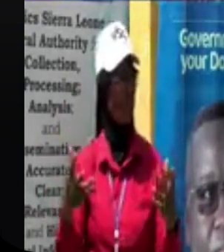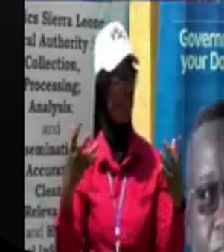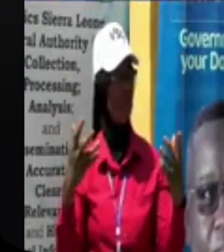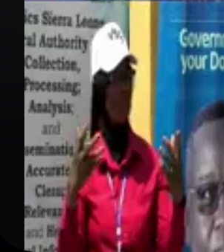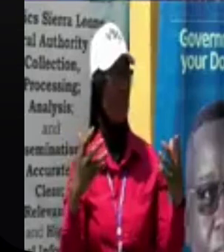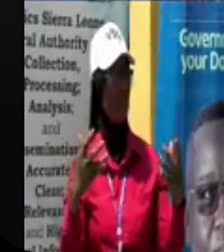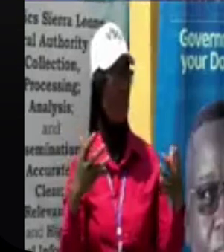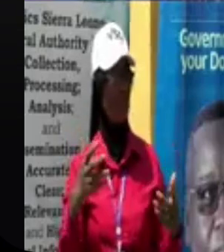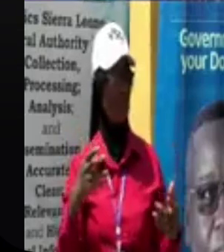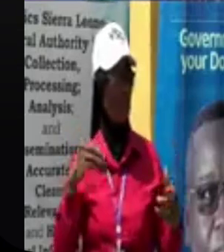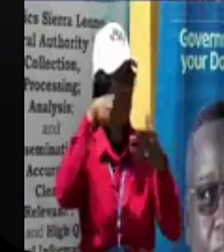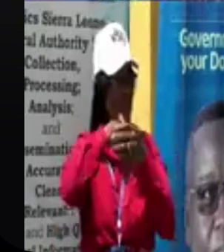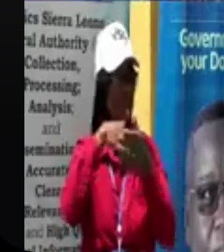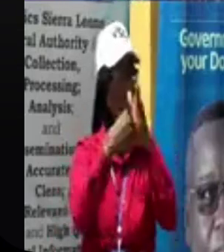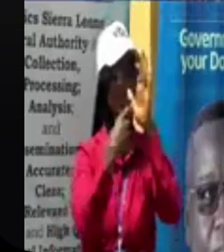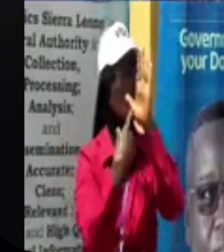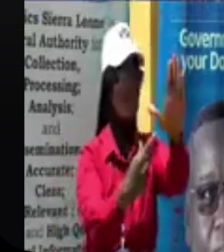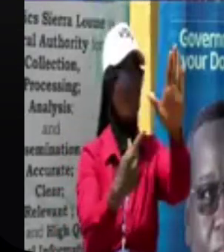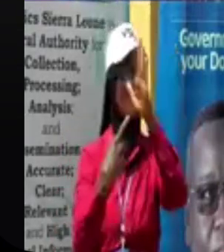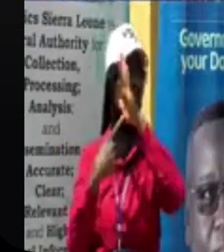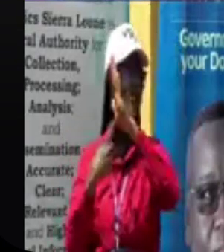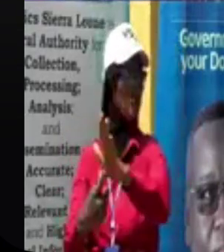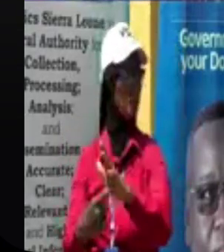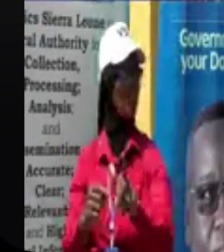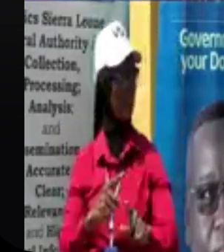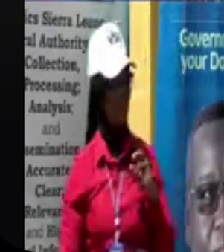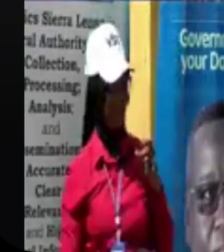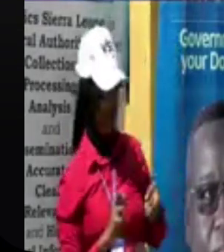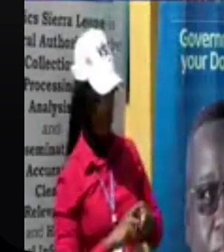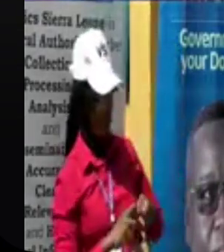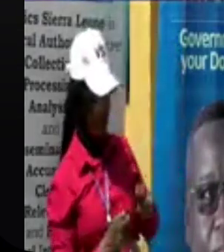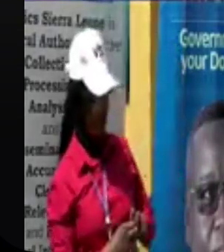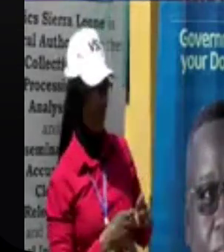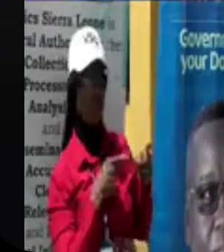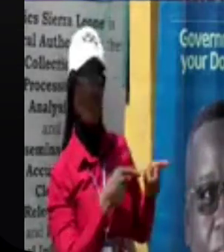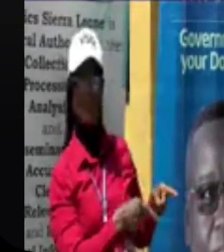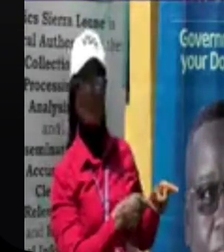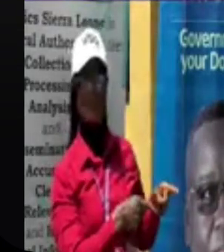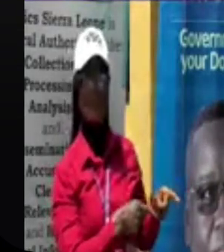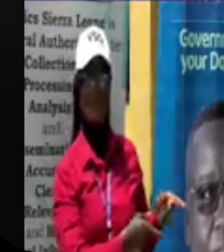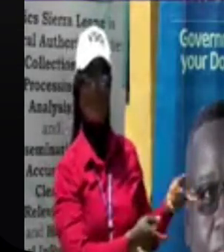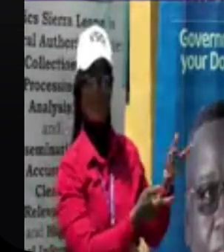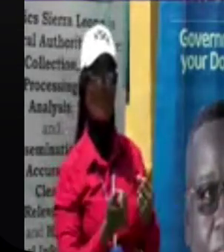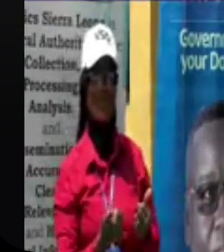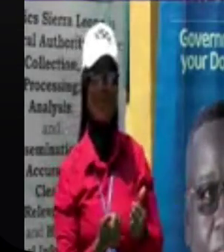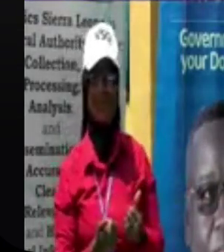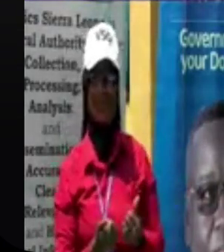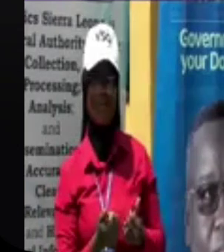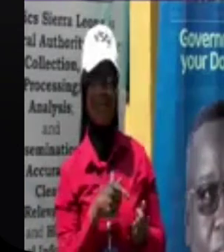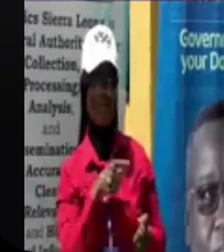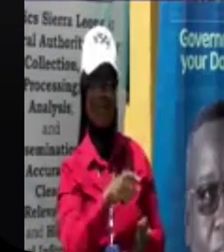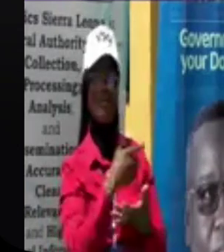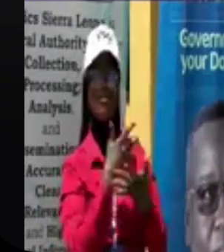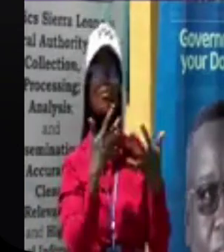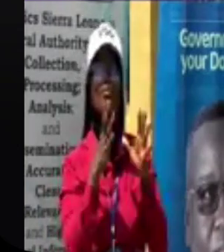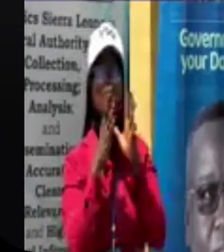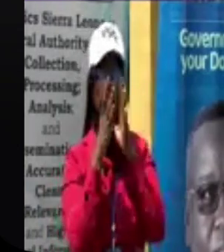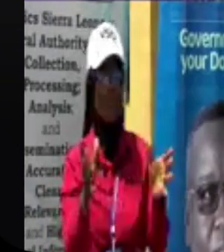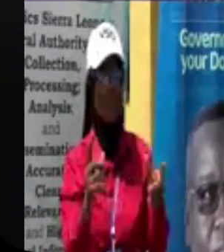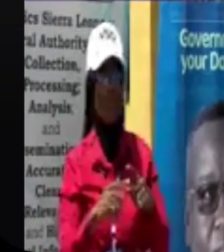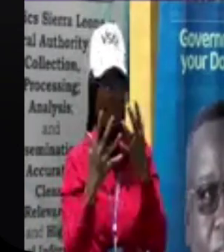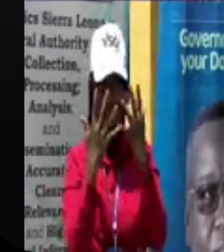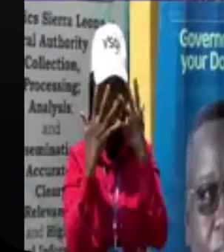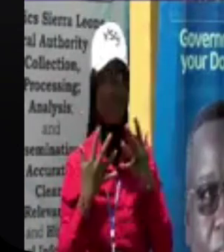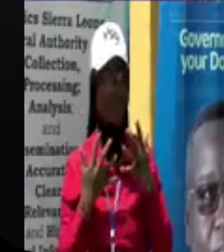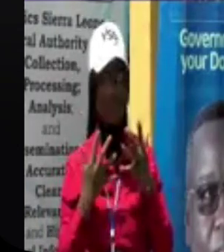know, they way for sure. But the kind of problem they are way they accompany, you know, they be and not know what they do. It's really